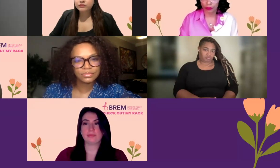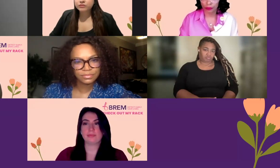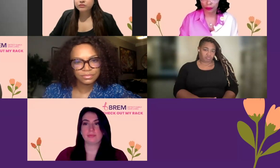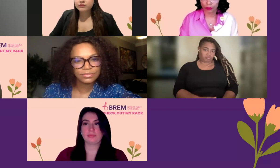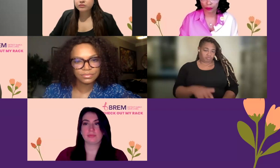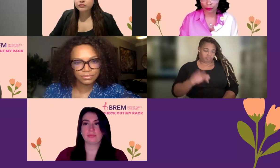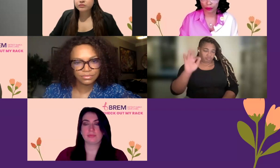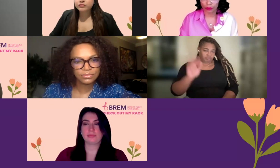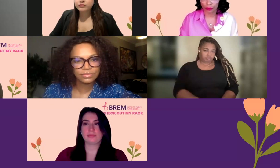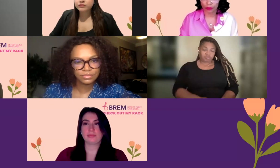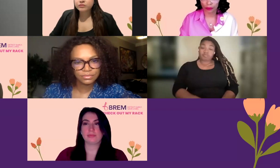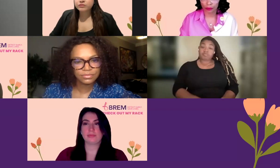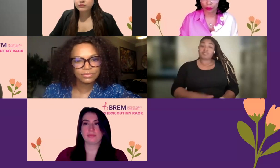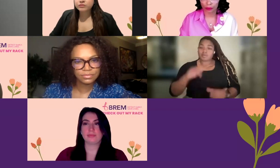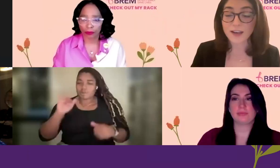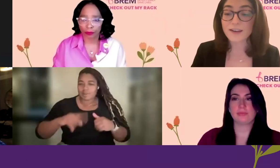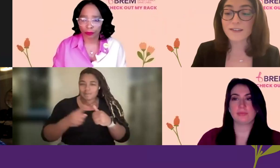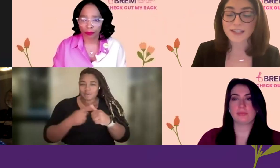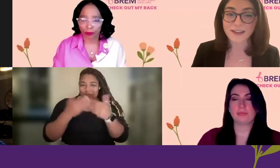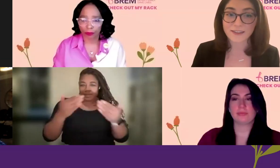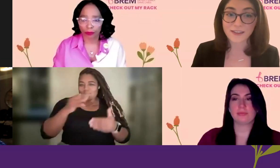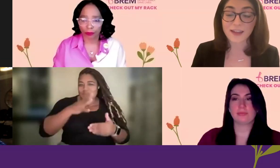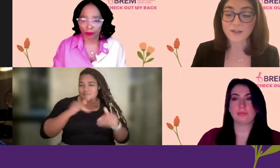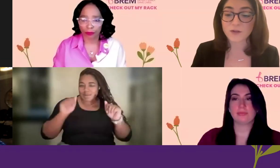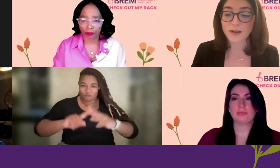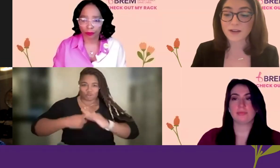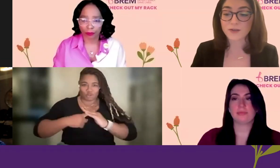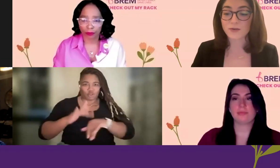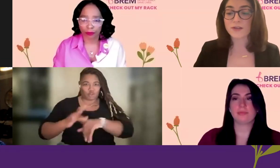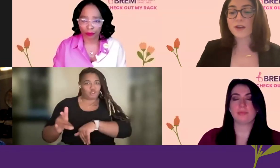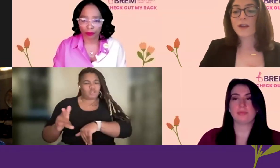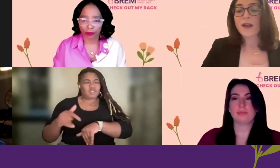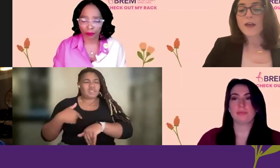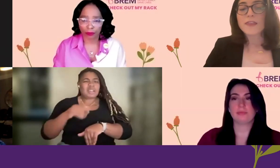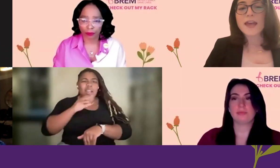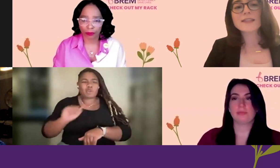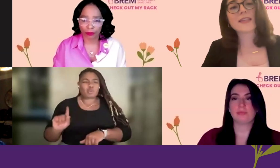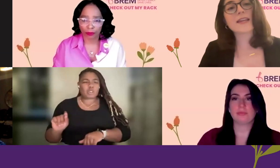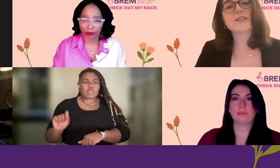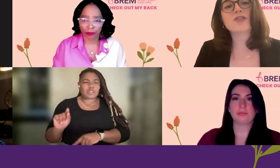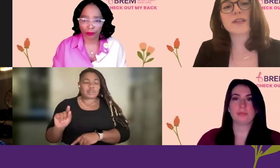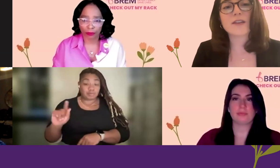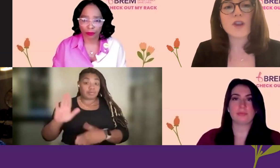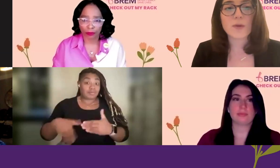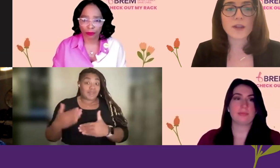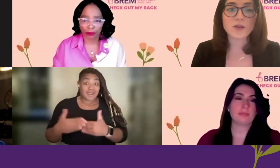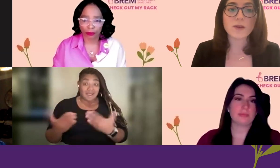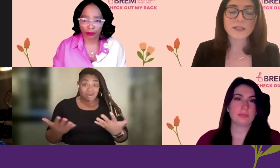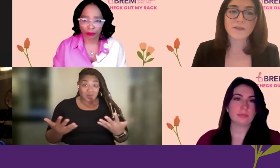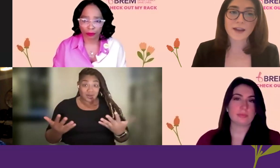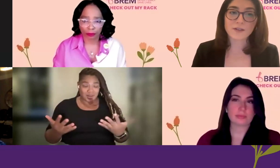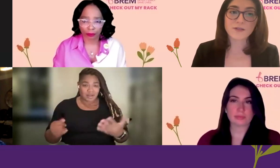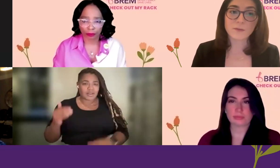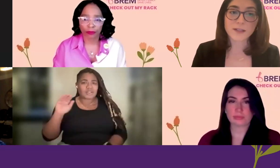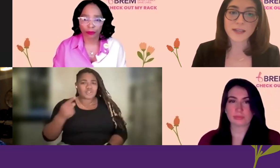the first thing that women can start doing very early on, like I said, at the age of 20 years old. The next thing is just kind of knowing your